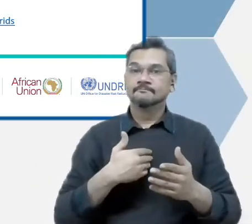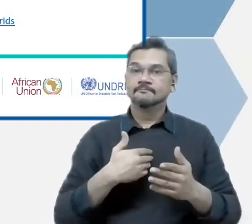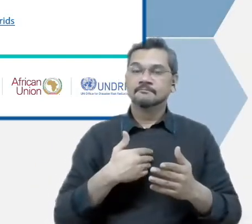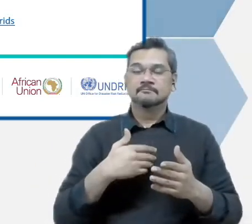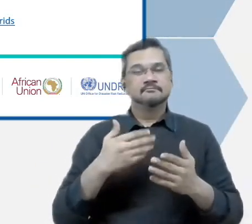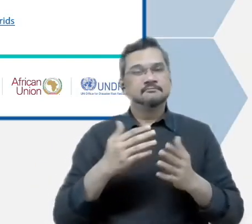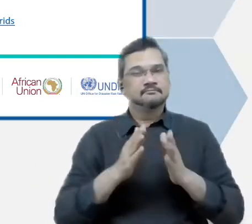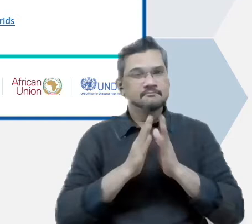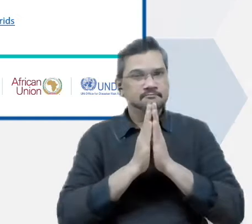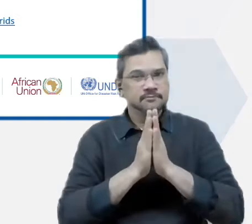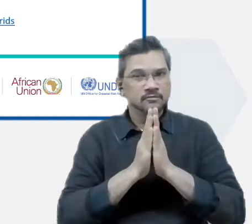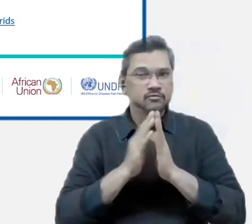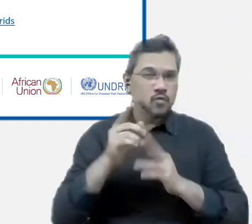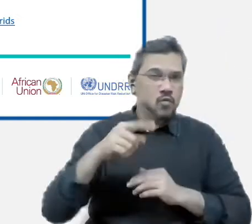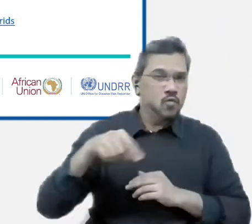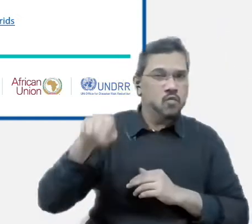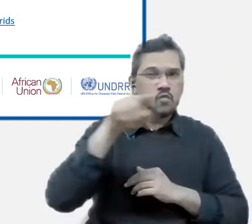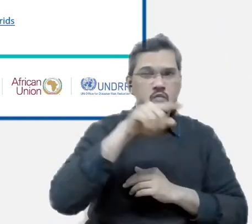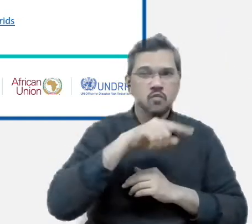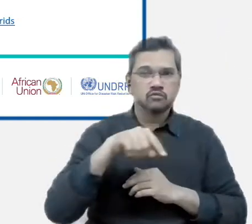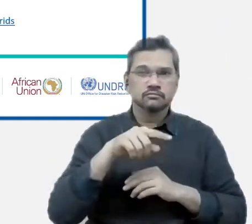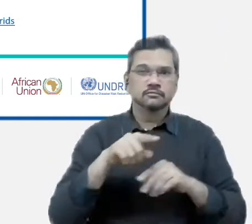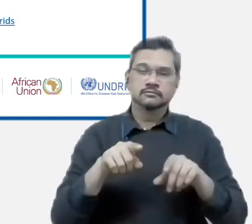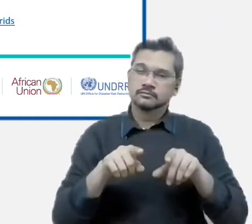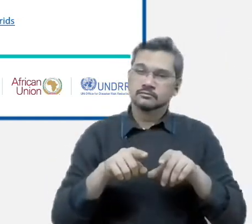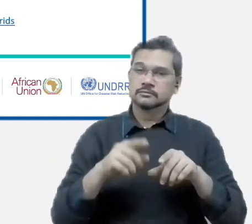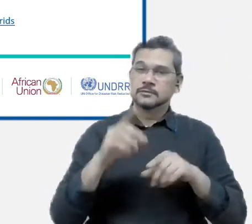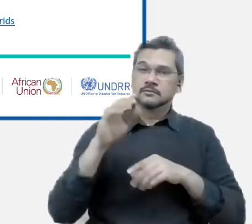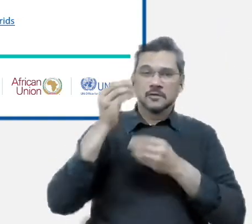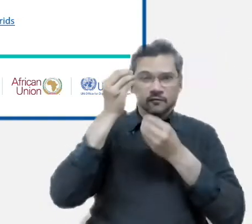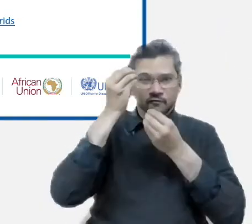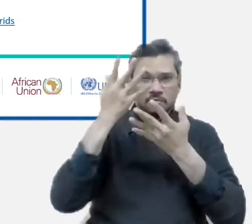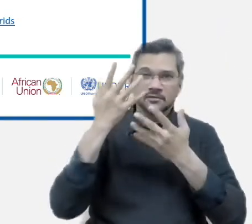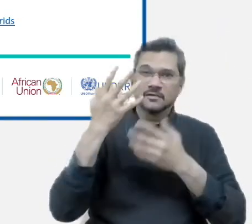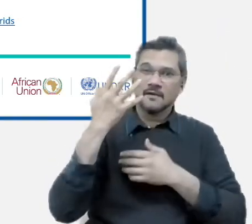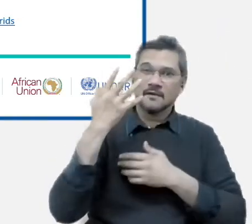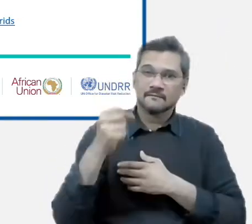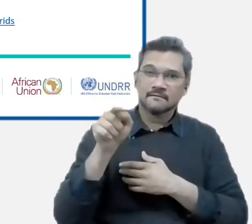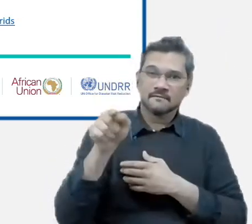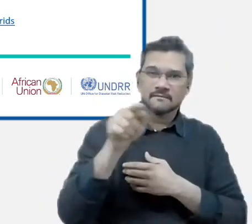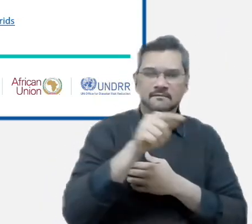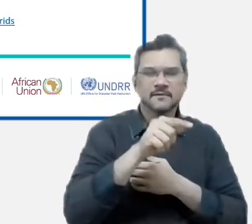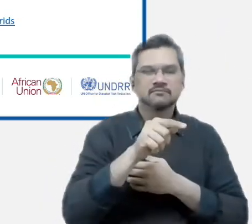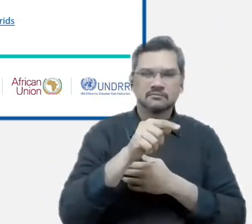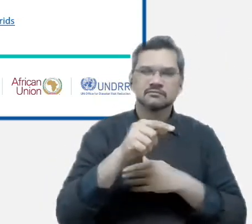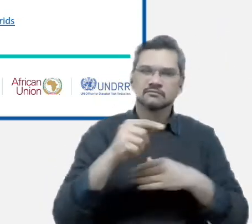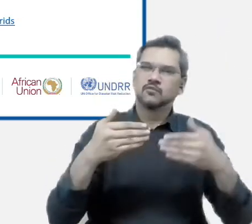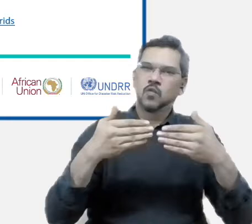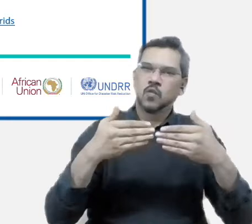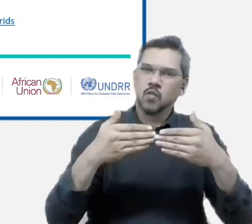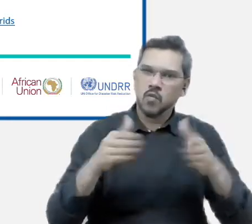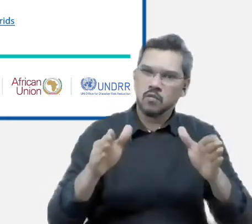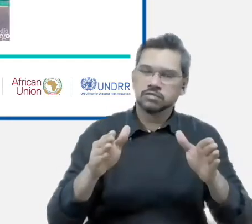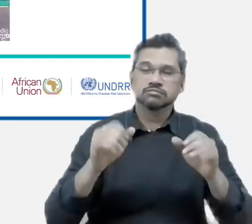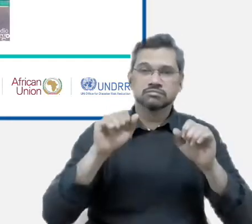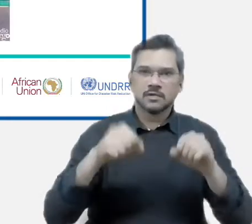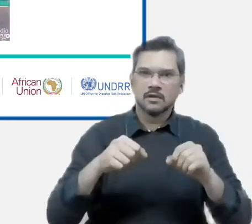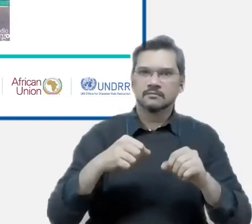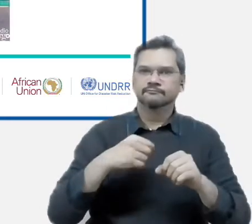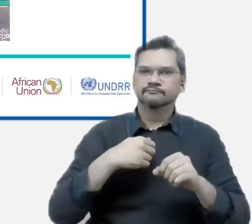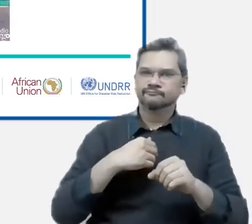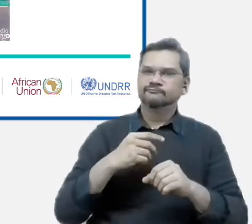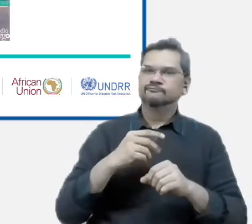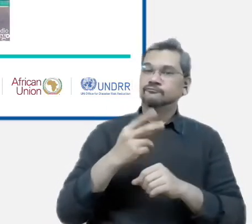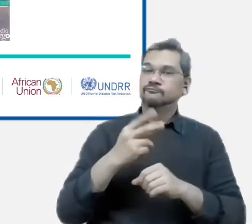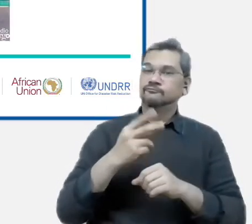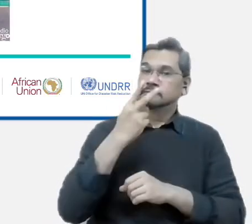please make it available, because then we will be able to use it. So let me then shift next slide to what we talk about when we